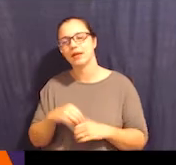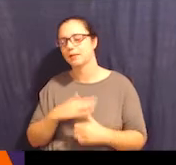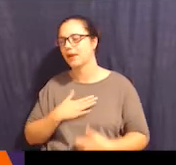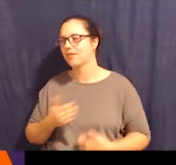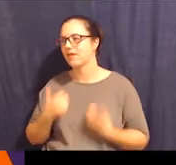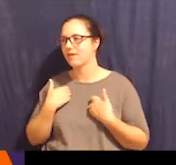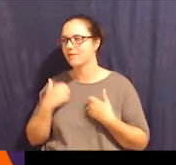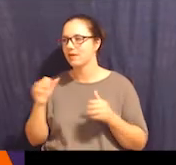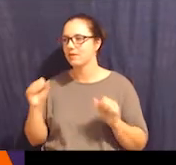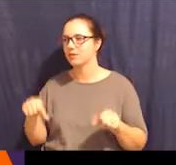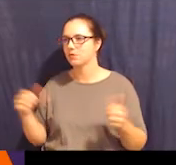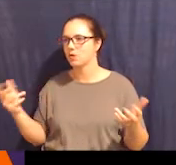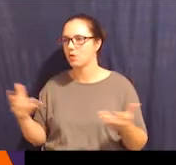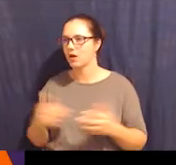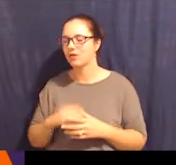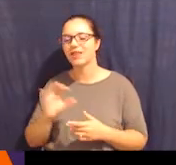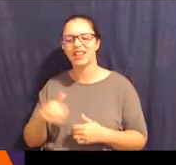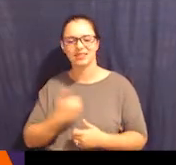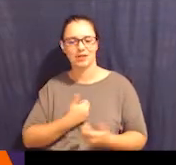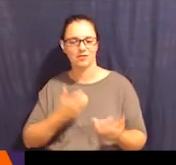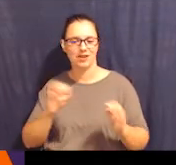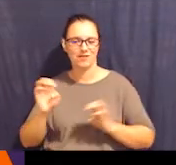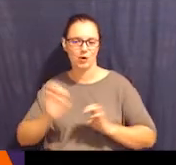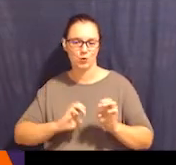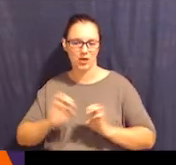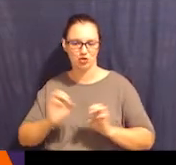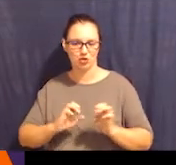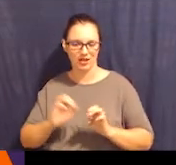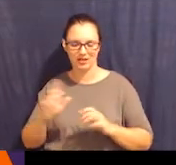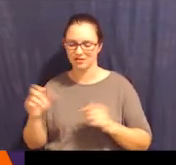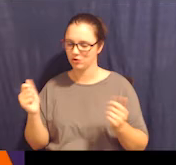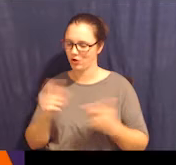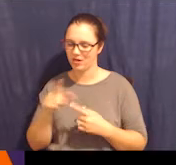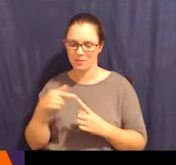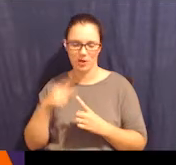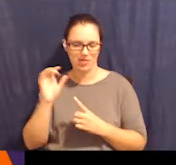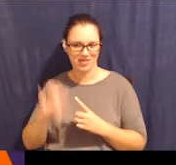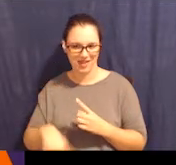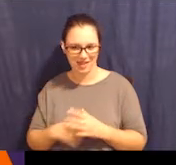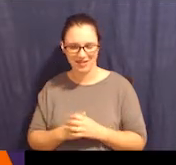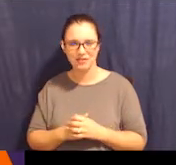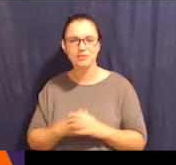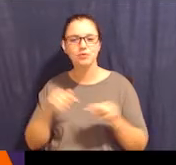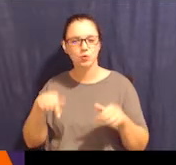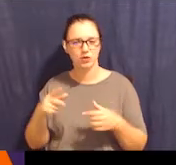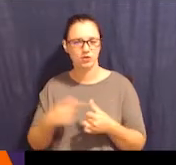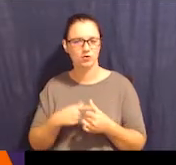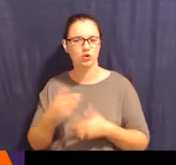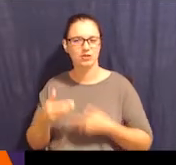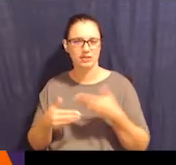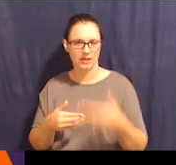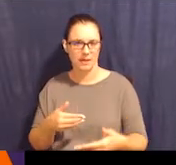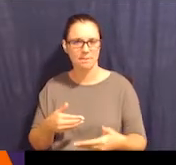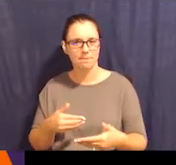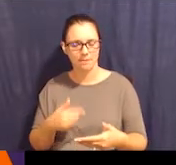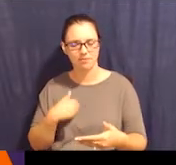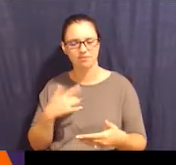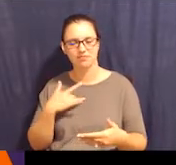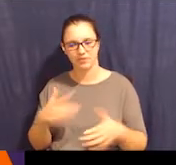in my life. And that is what the self-evaluation is all about. This is the first step